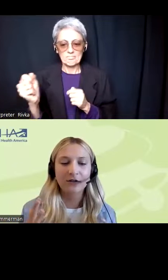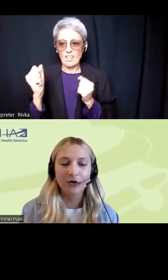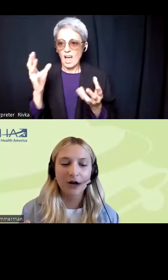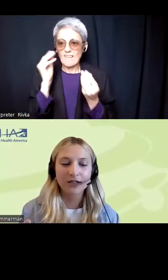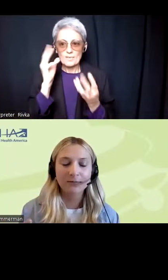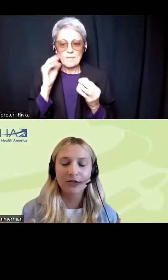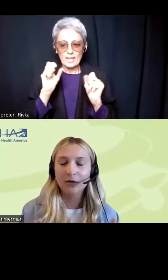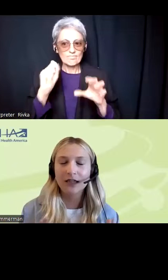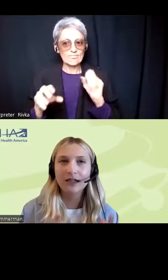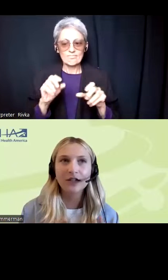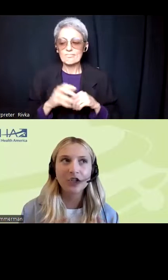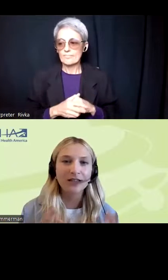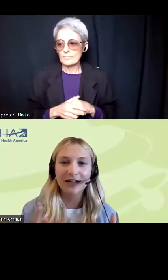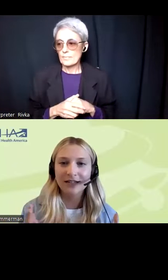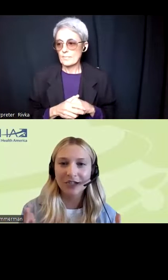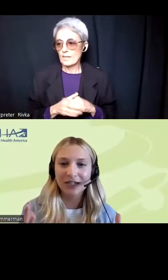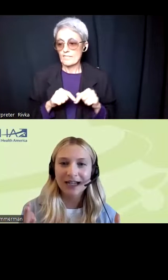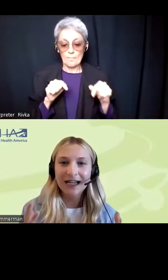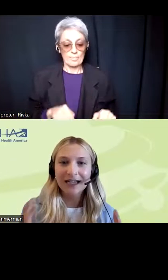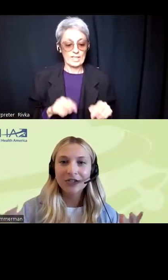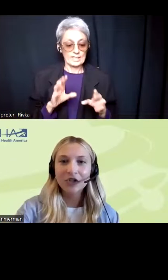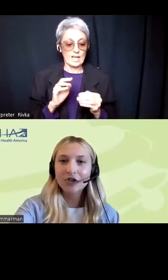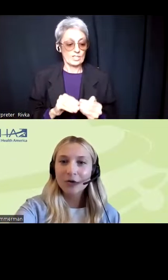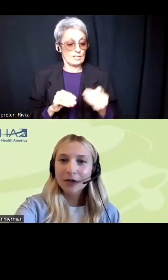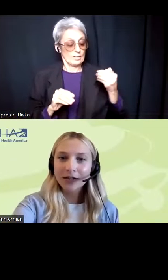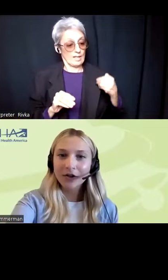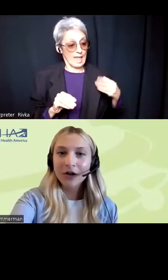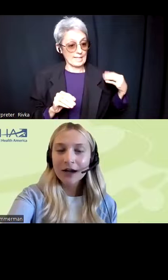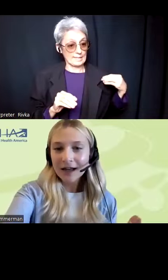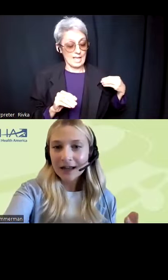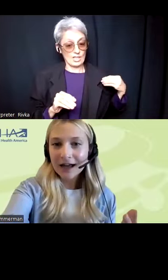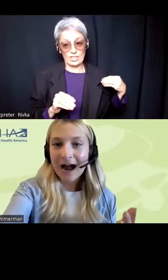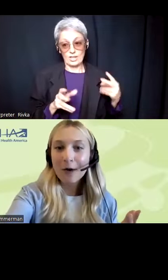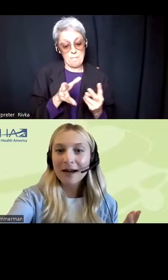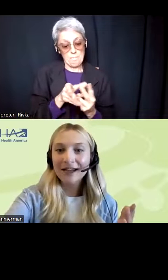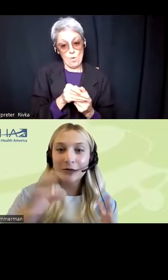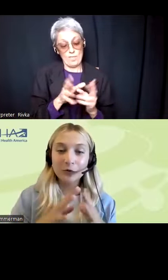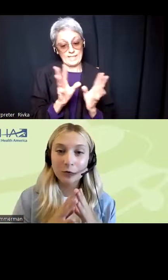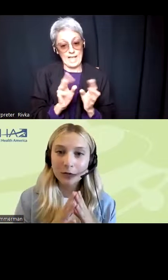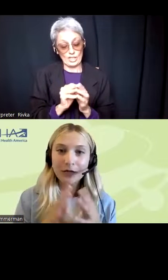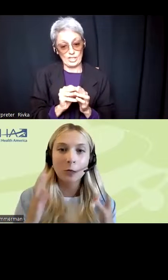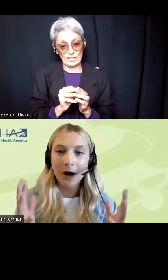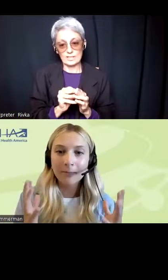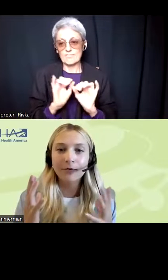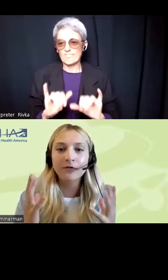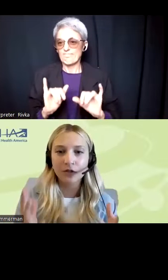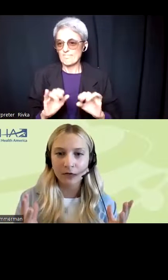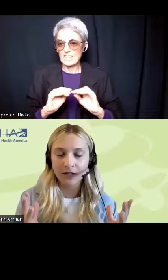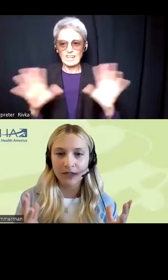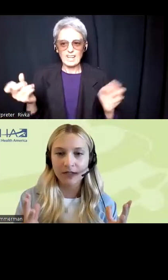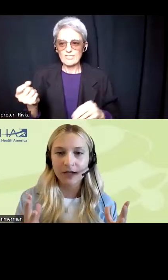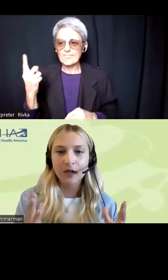to get across. Between this session and last session, it's just so clear how many truly